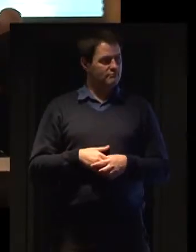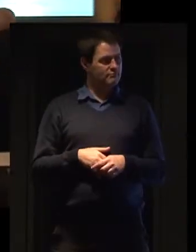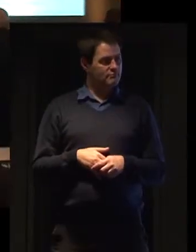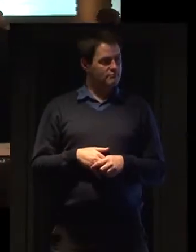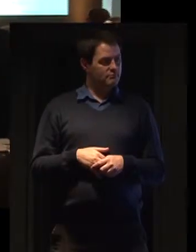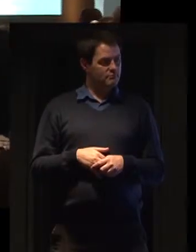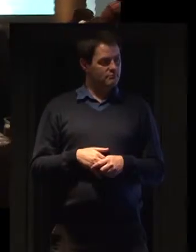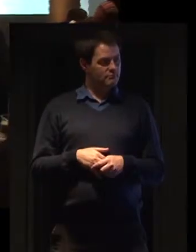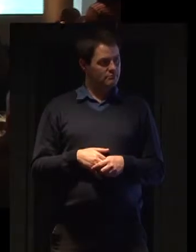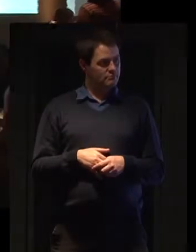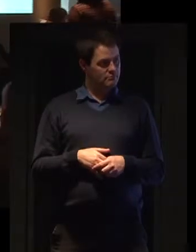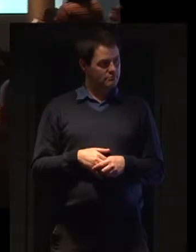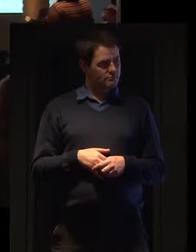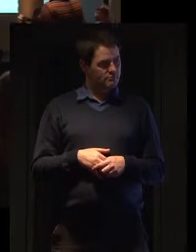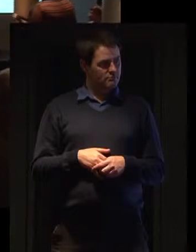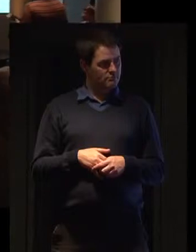pleasure. Michael, please.